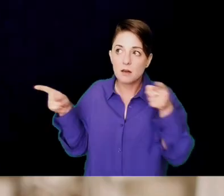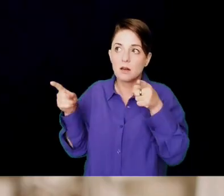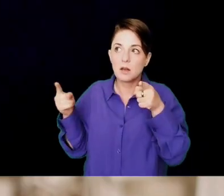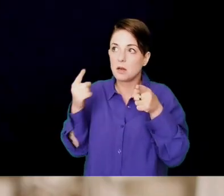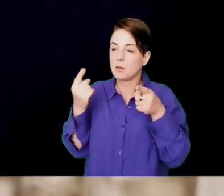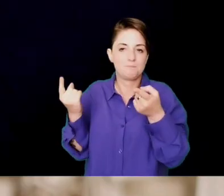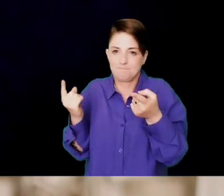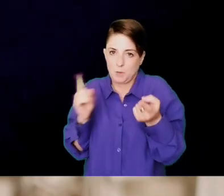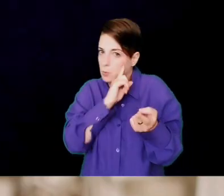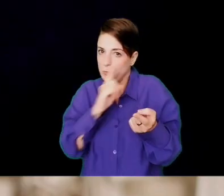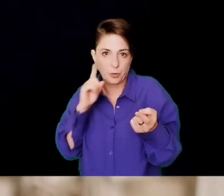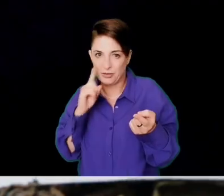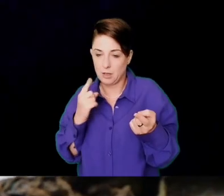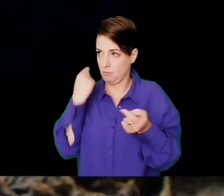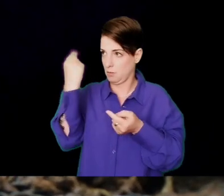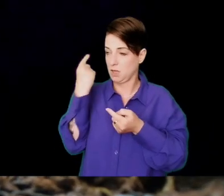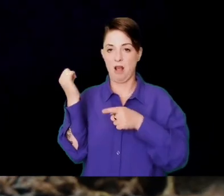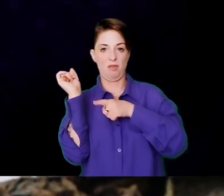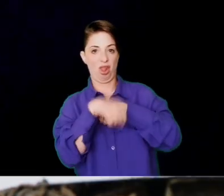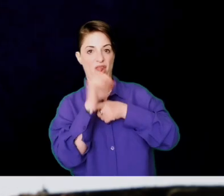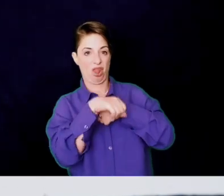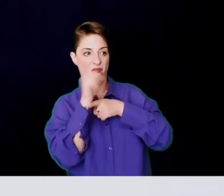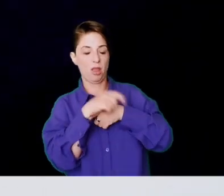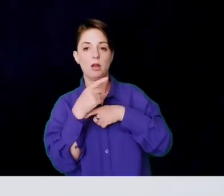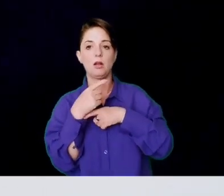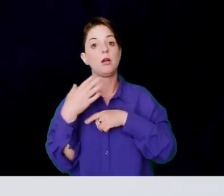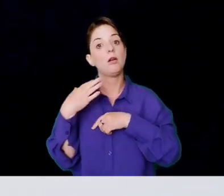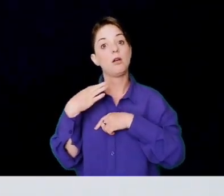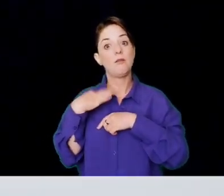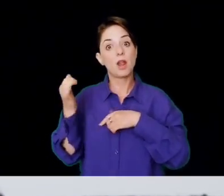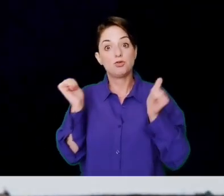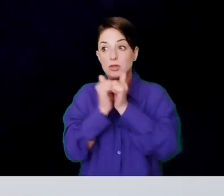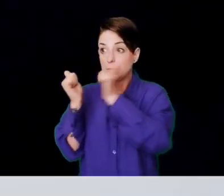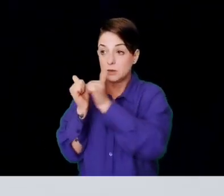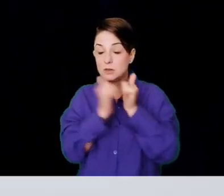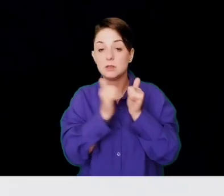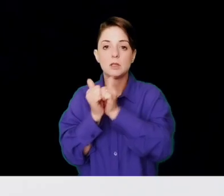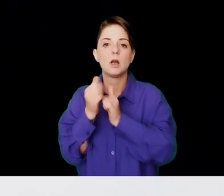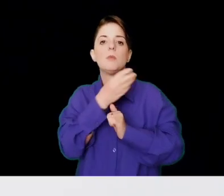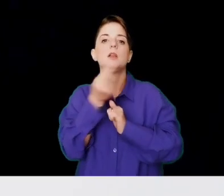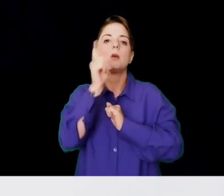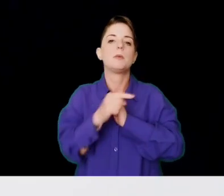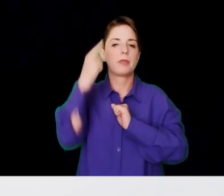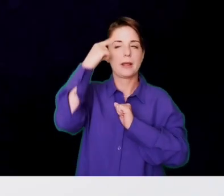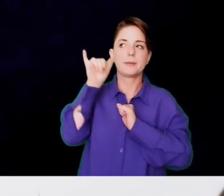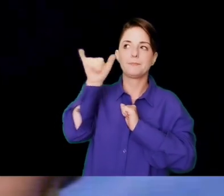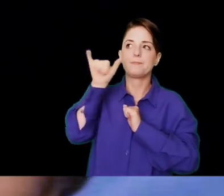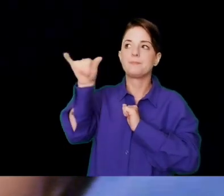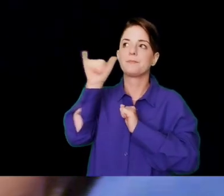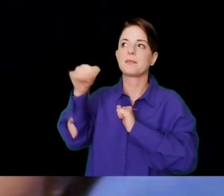just flatly deny it. Although voluntary agreements had been made, some thought the scallopers had broken